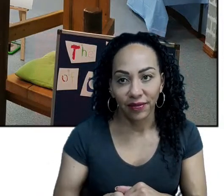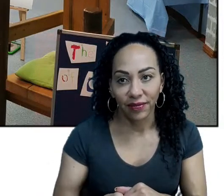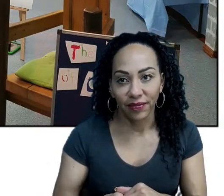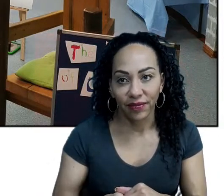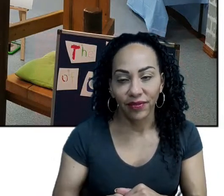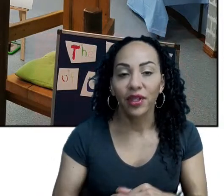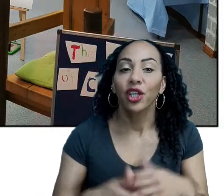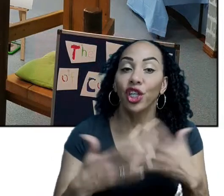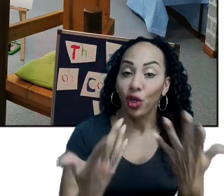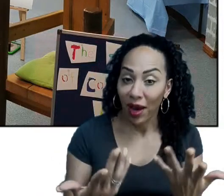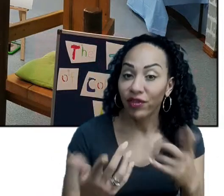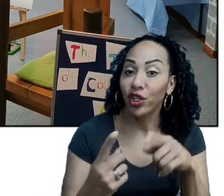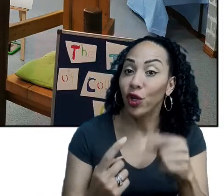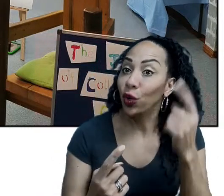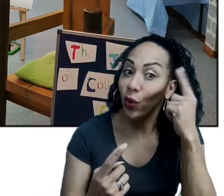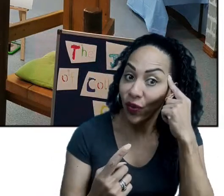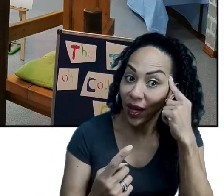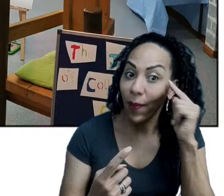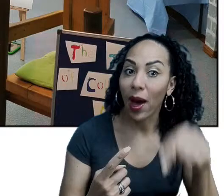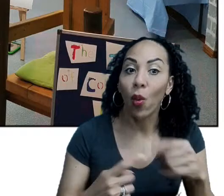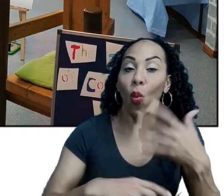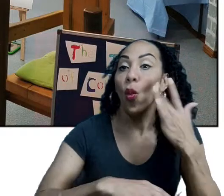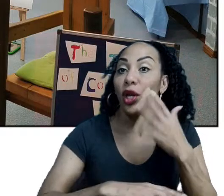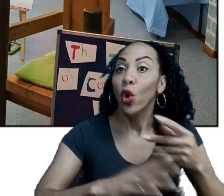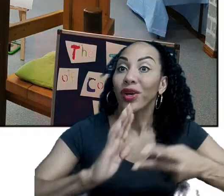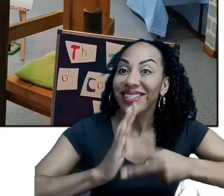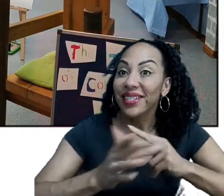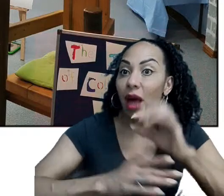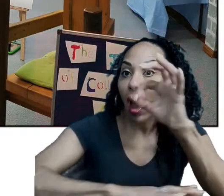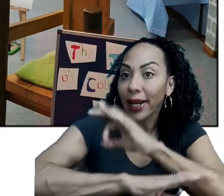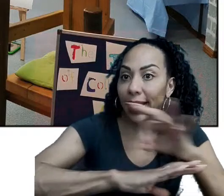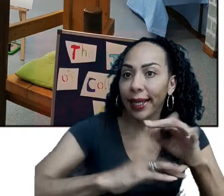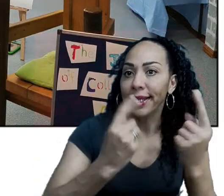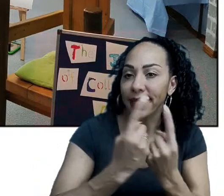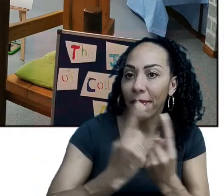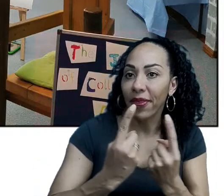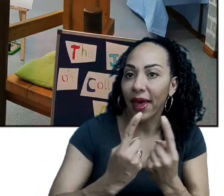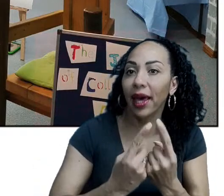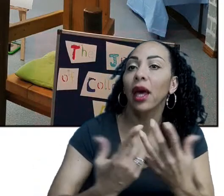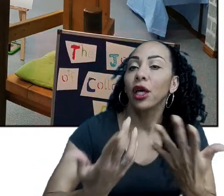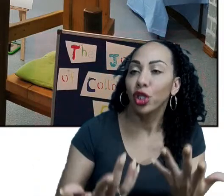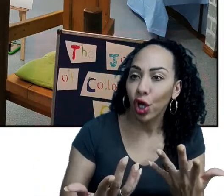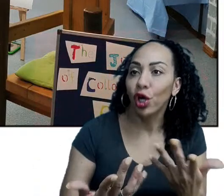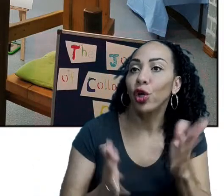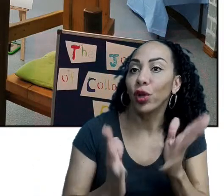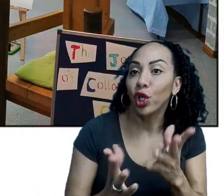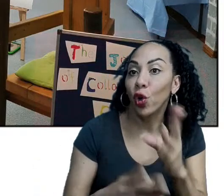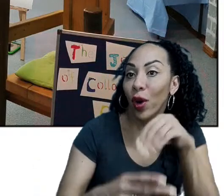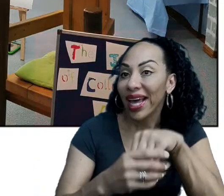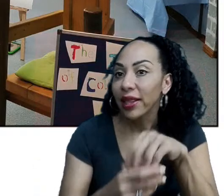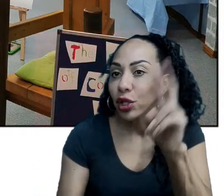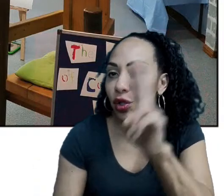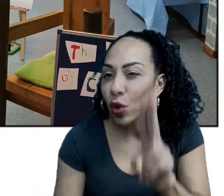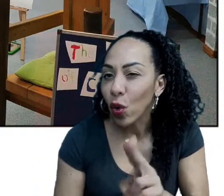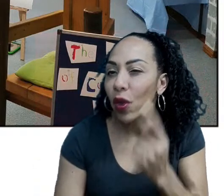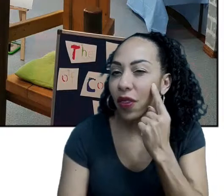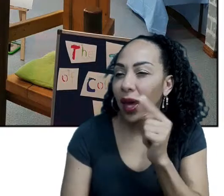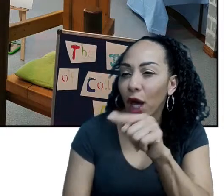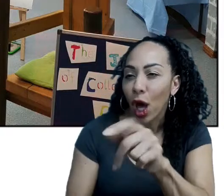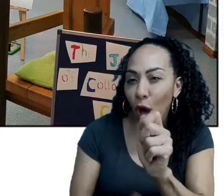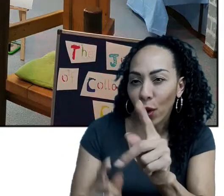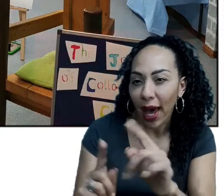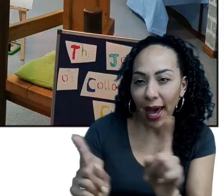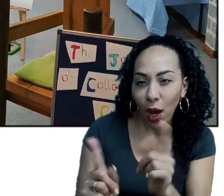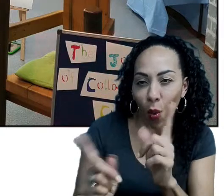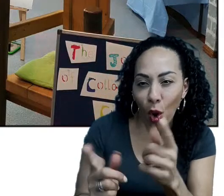you're designing. Going into a school doesn't mean that you're going to get less, but also the idea that